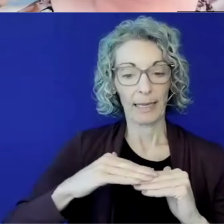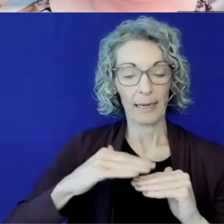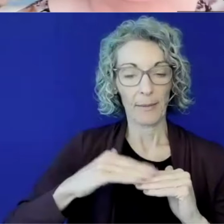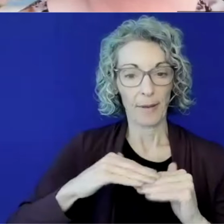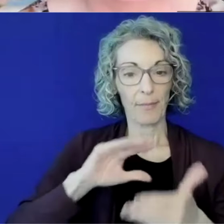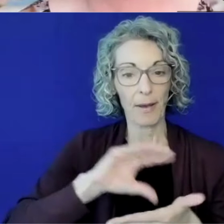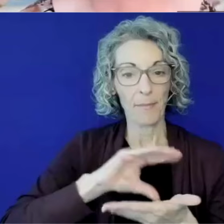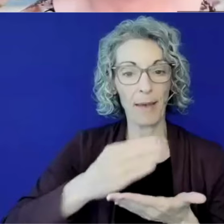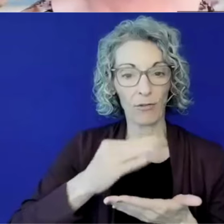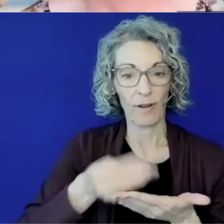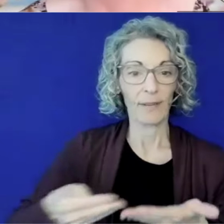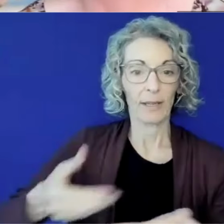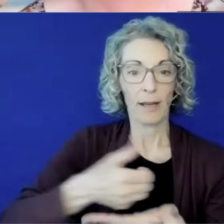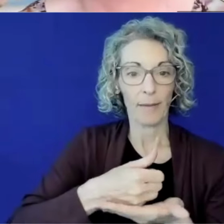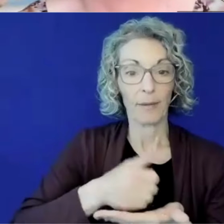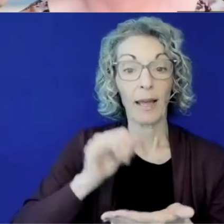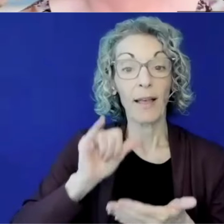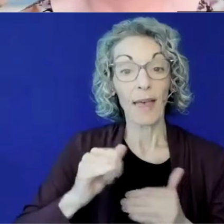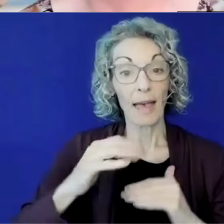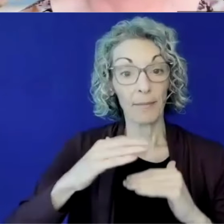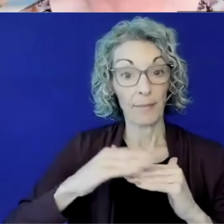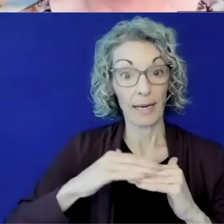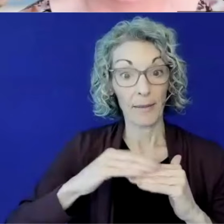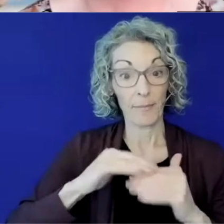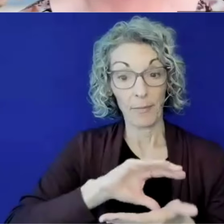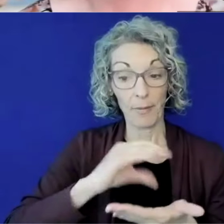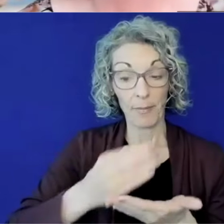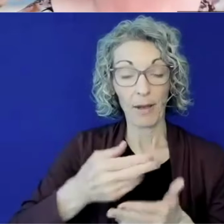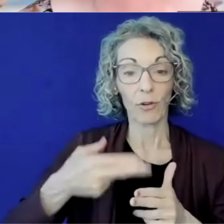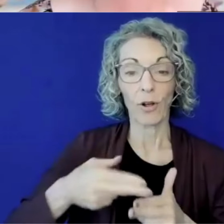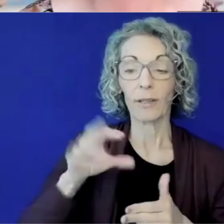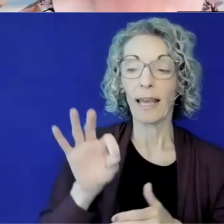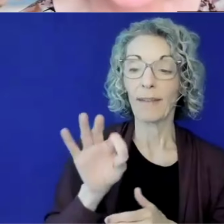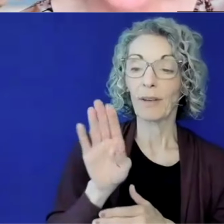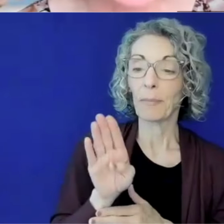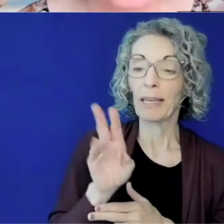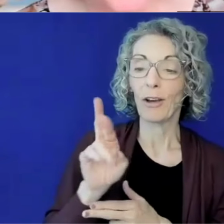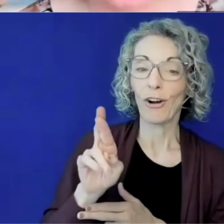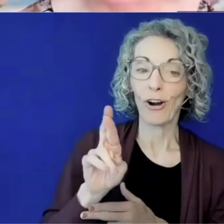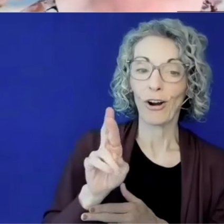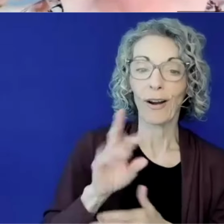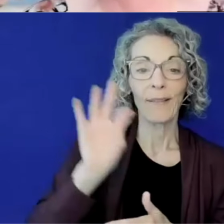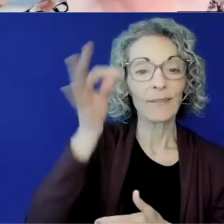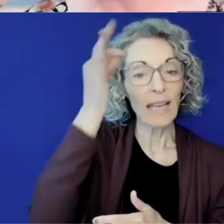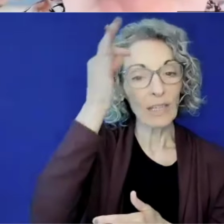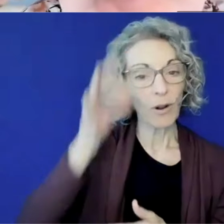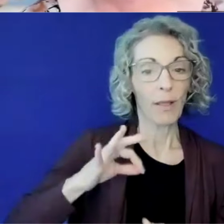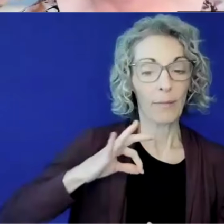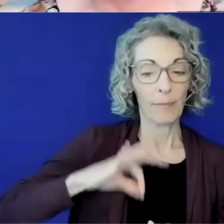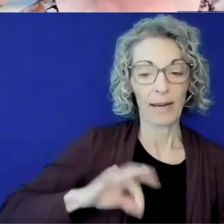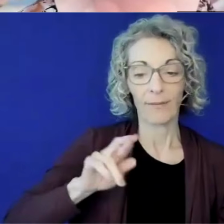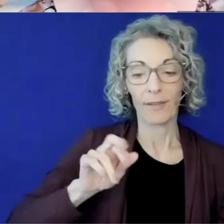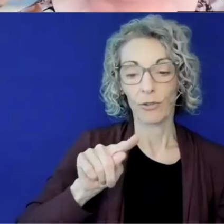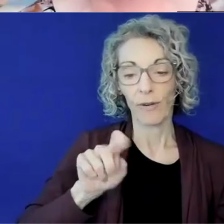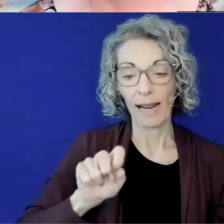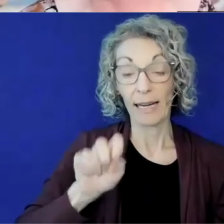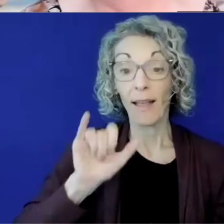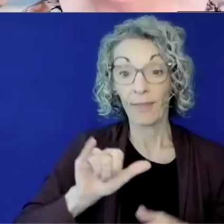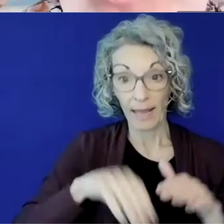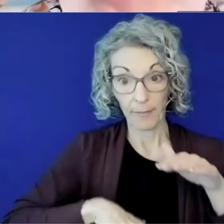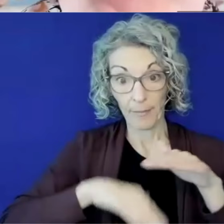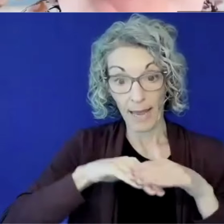this threshold amount is called the federal benefit rate. It is the maximum amount that Social Security will